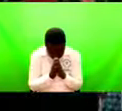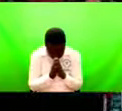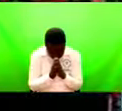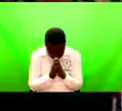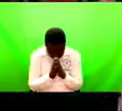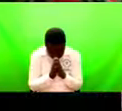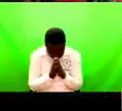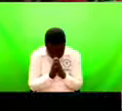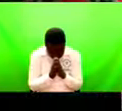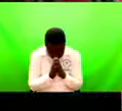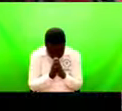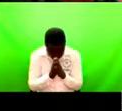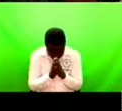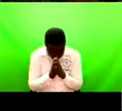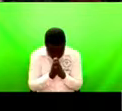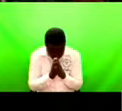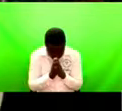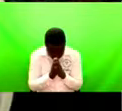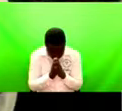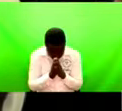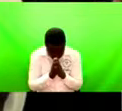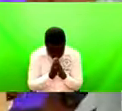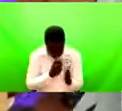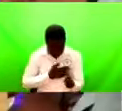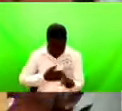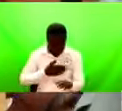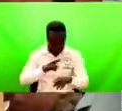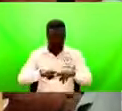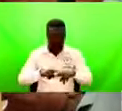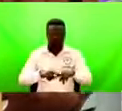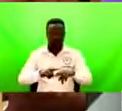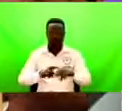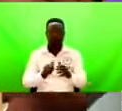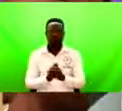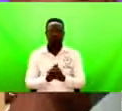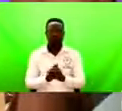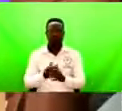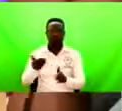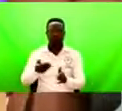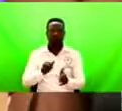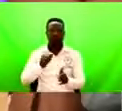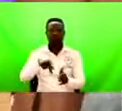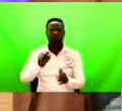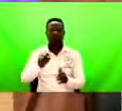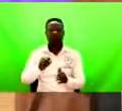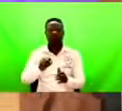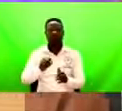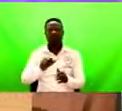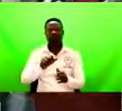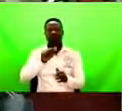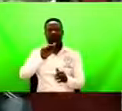andalia. Respectfully, please take your seats. We will invite Apostle MCS Edu, retired.